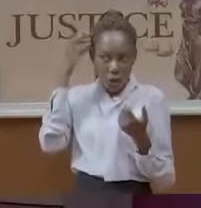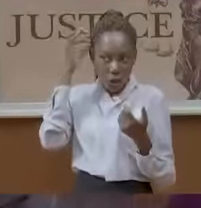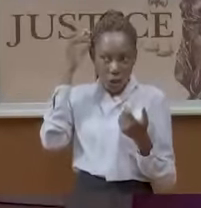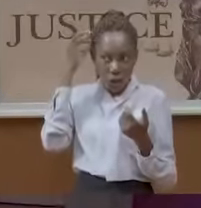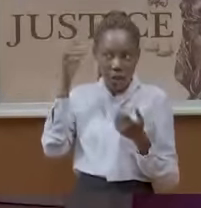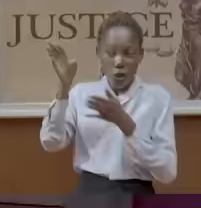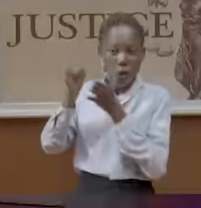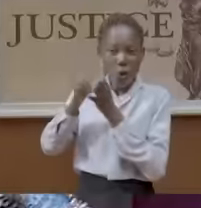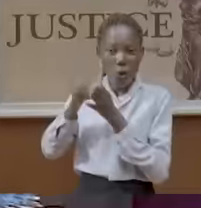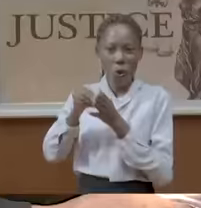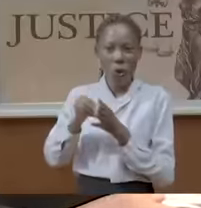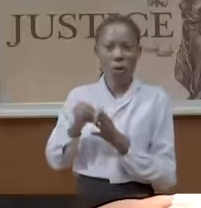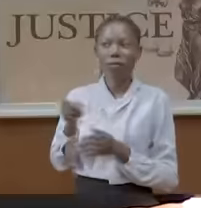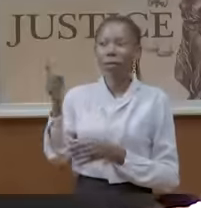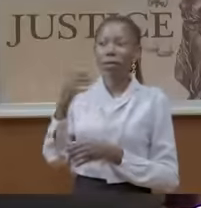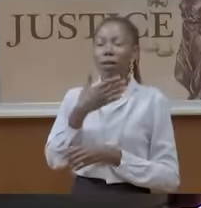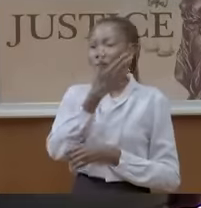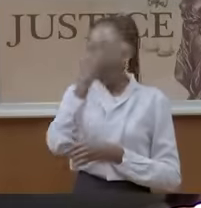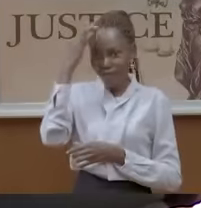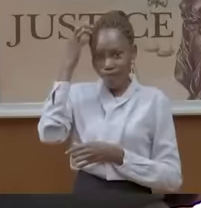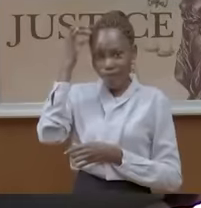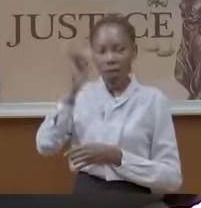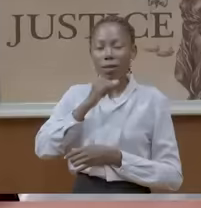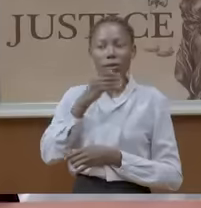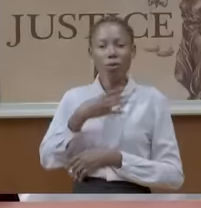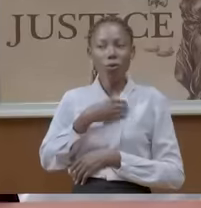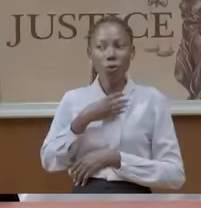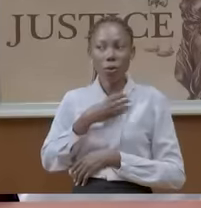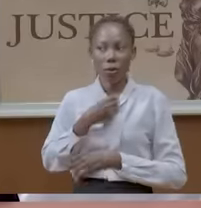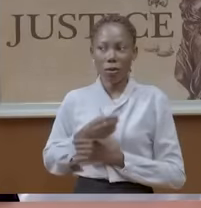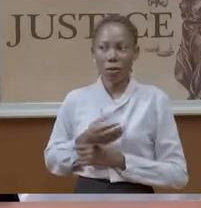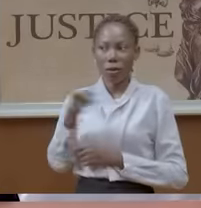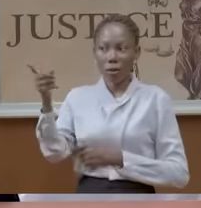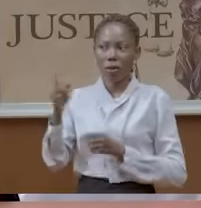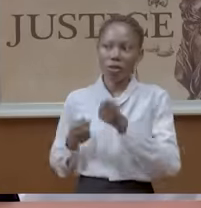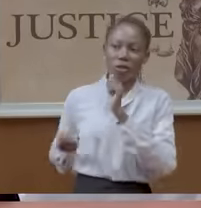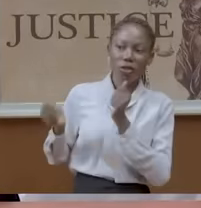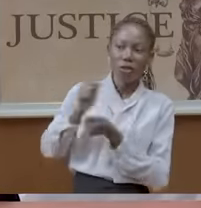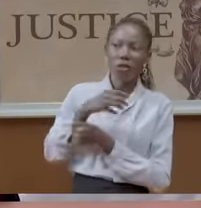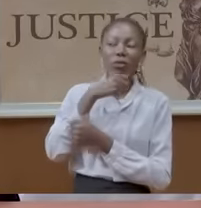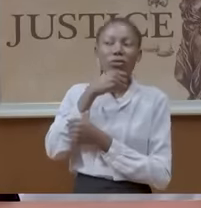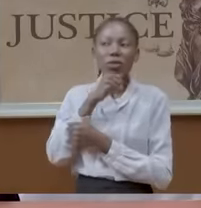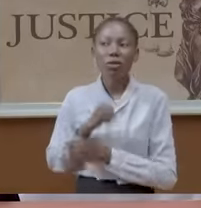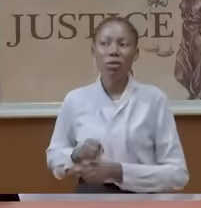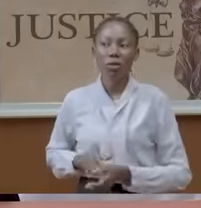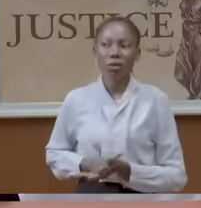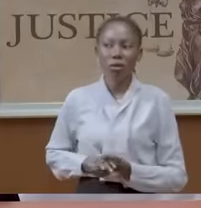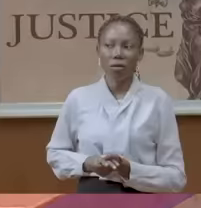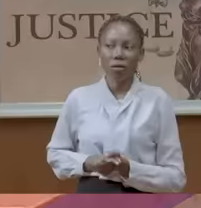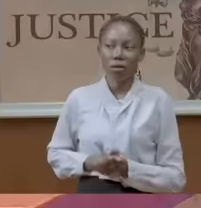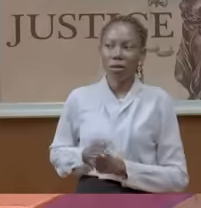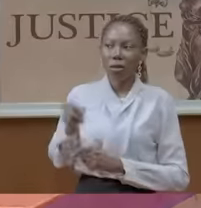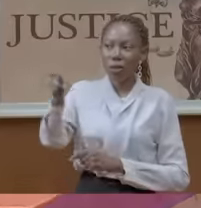coming out color. I'm white, everything. I'm older. I became older than I'm the firstborn. I became older than the